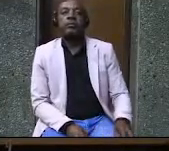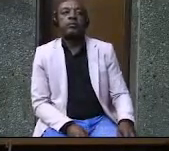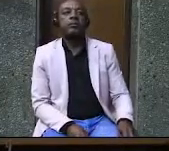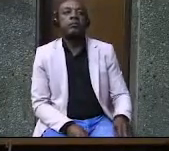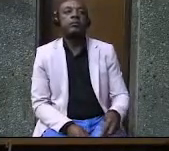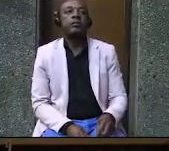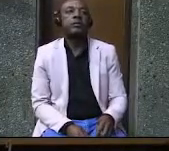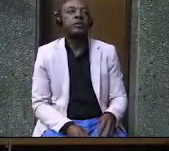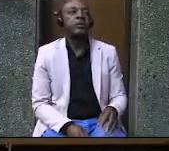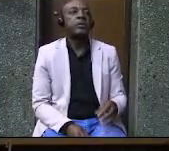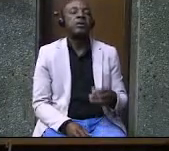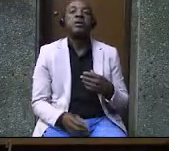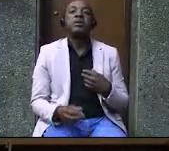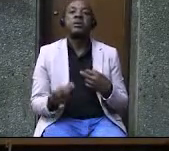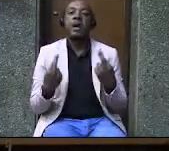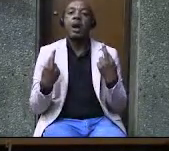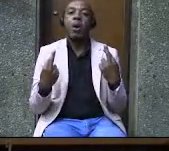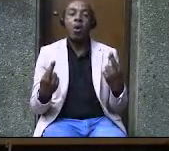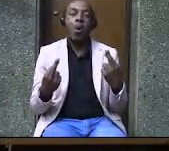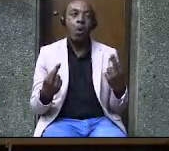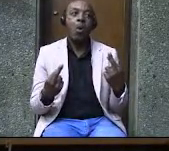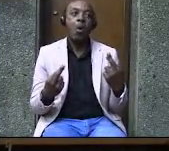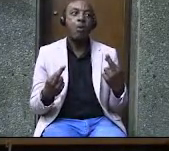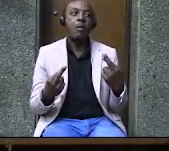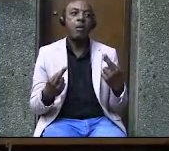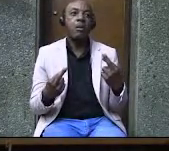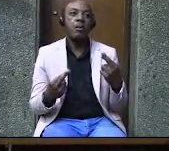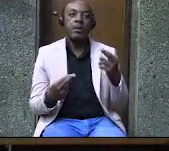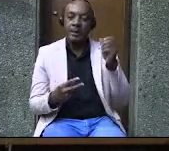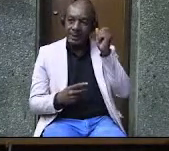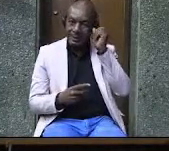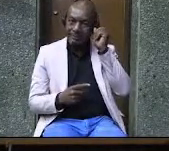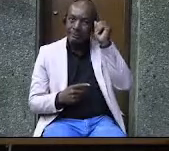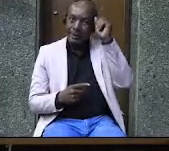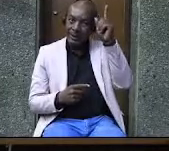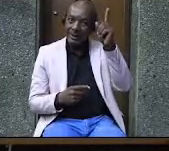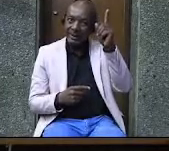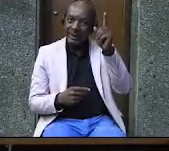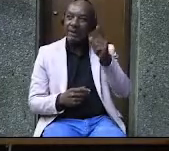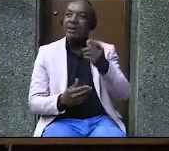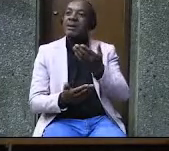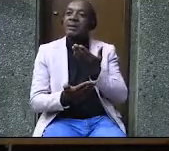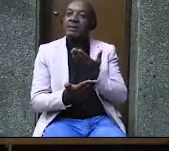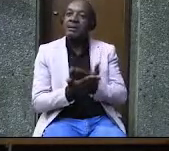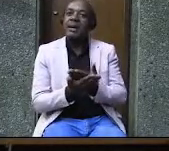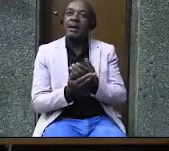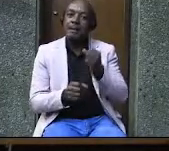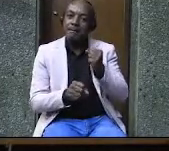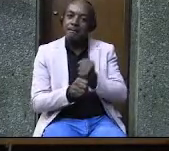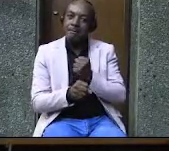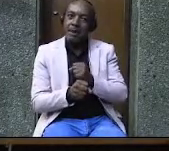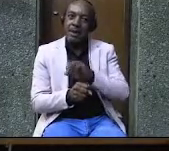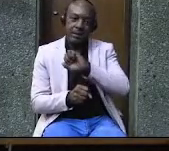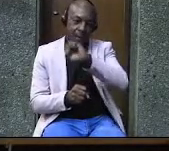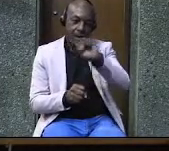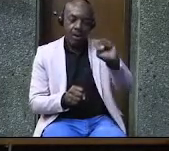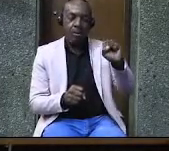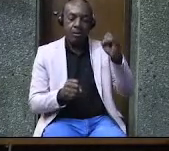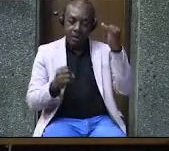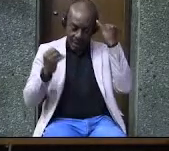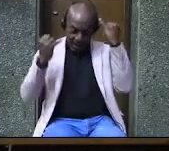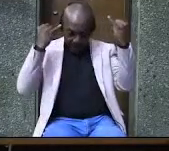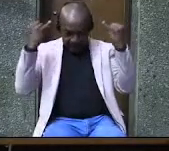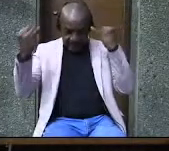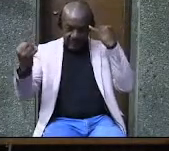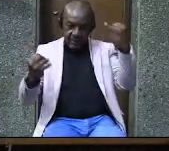I hope we're able to follow and probably make addition to your comments that you are going to make as you receive this